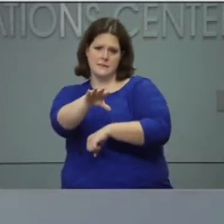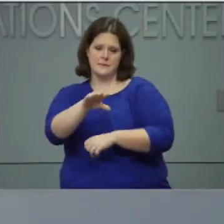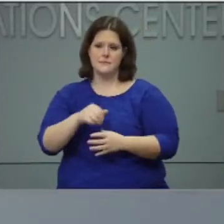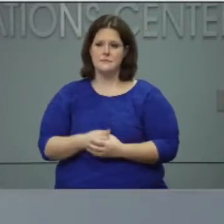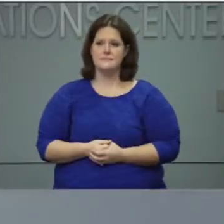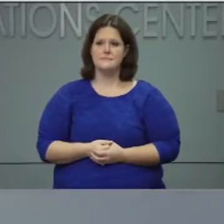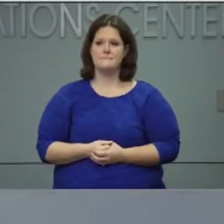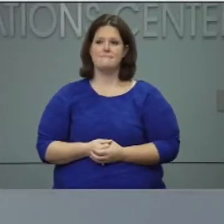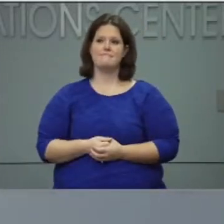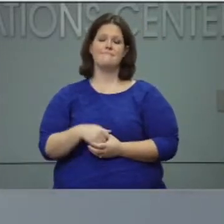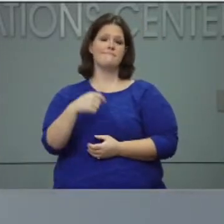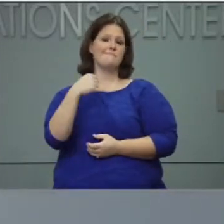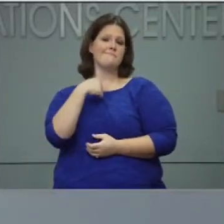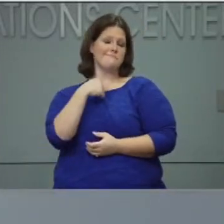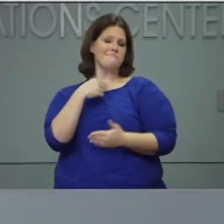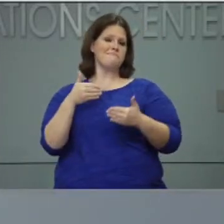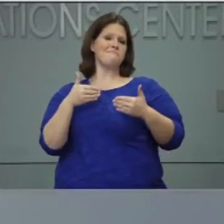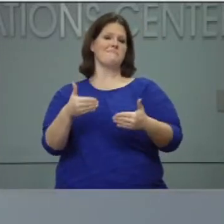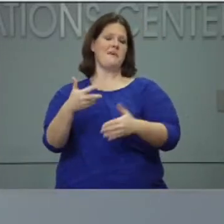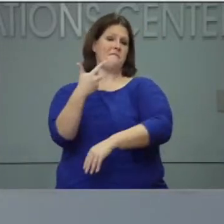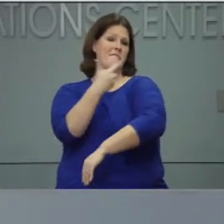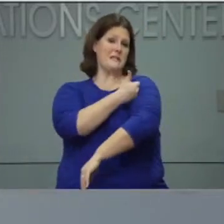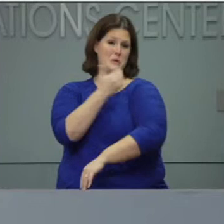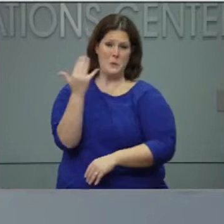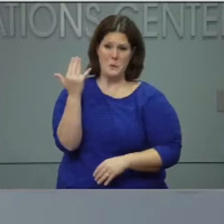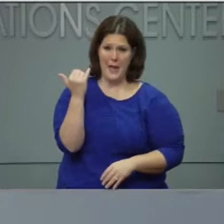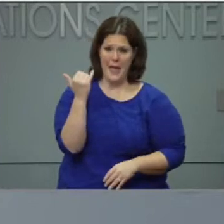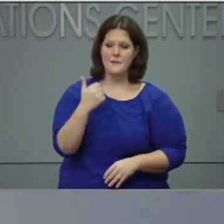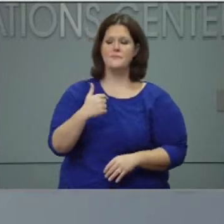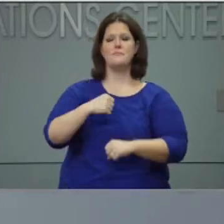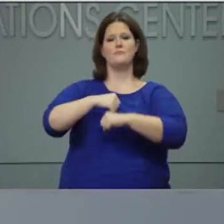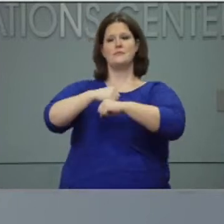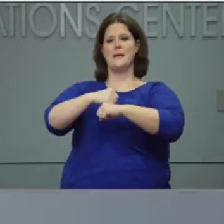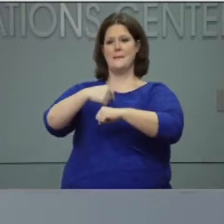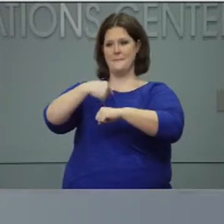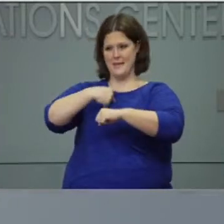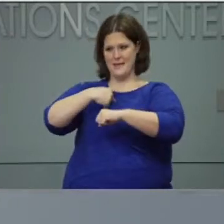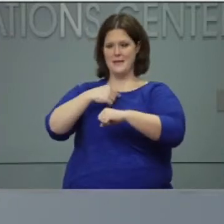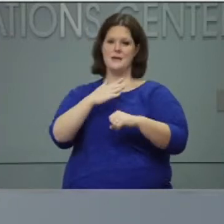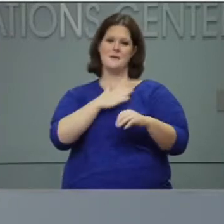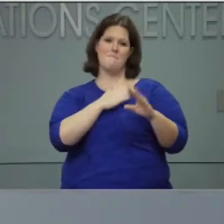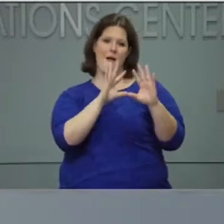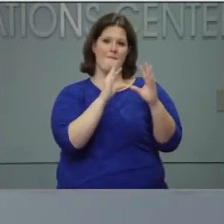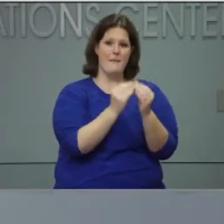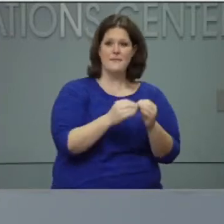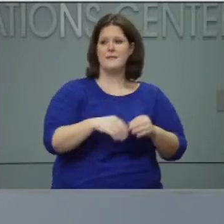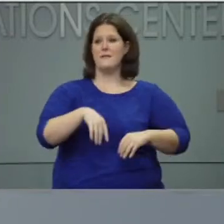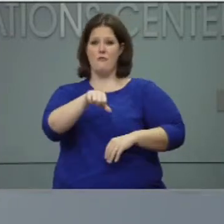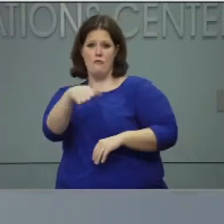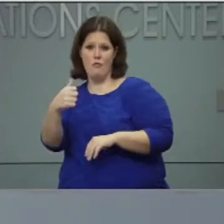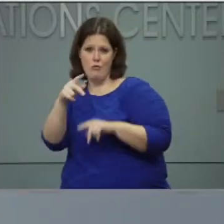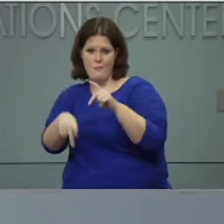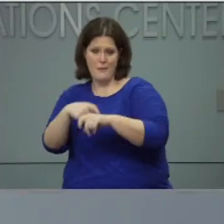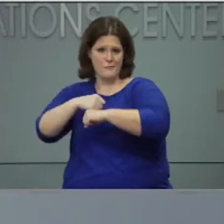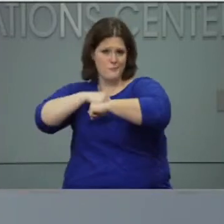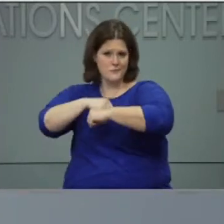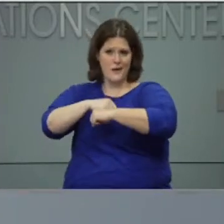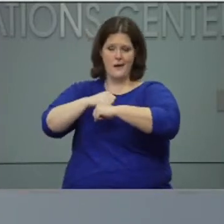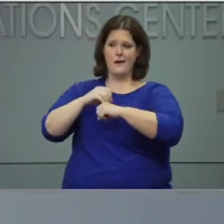I chose to get vaccinated because it will protect me, my family, and the others around me to prevent any other spread of the